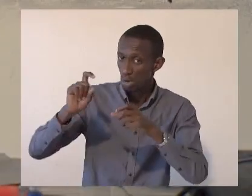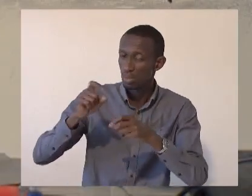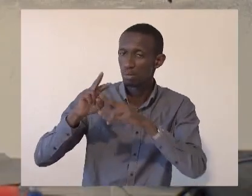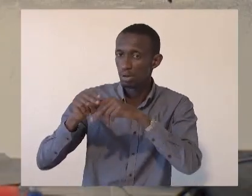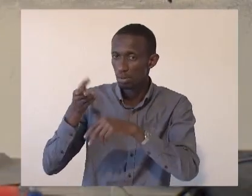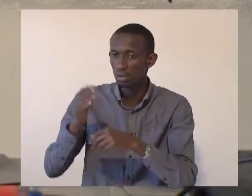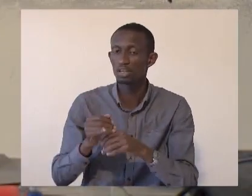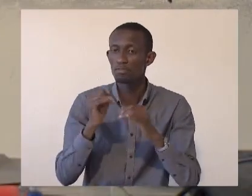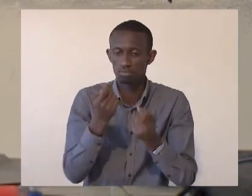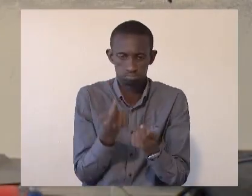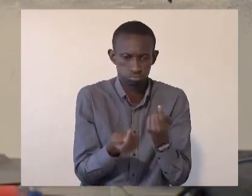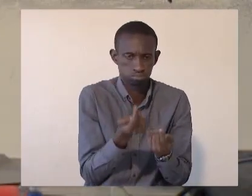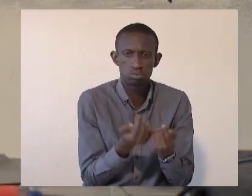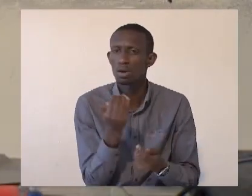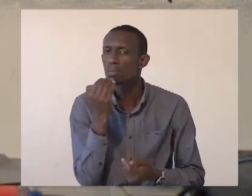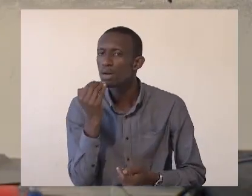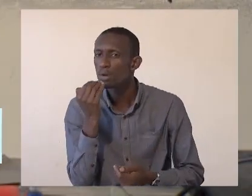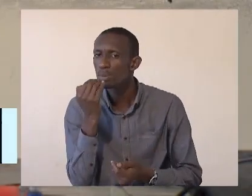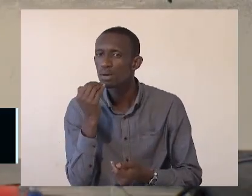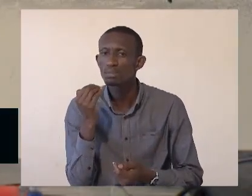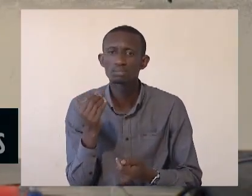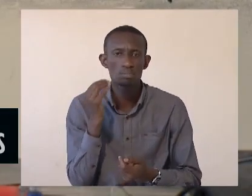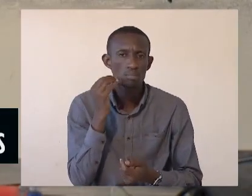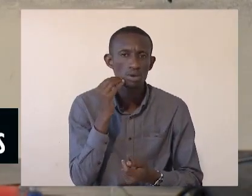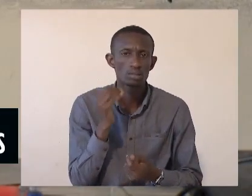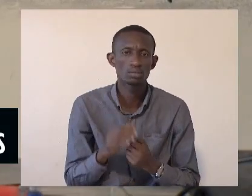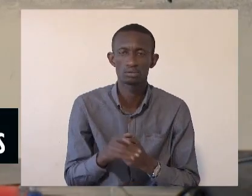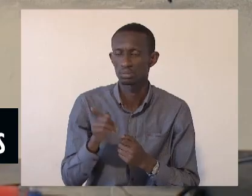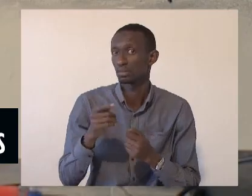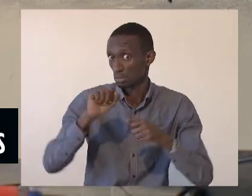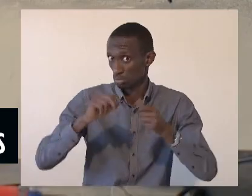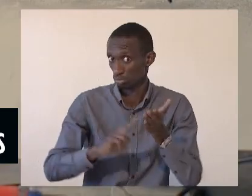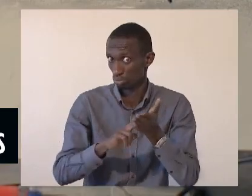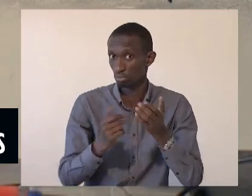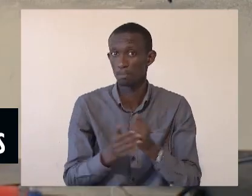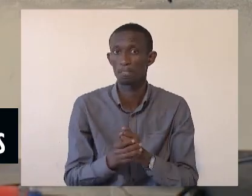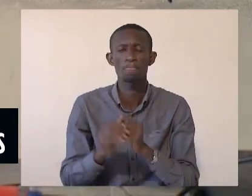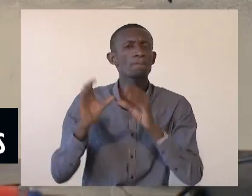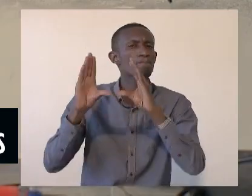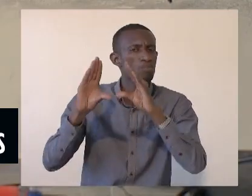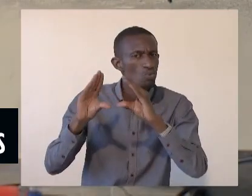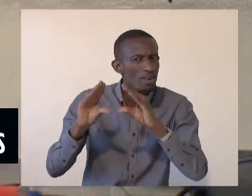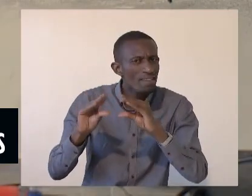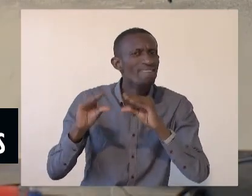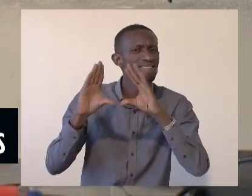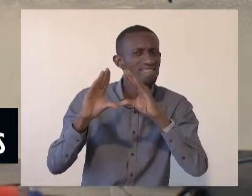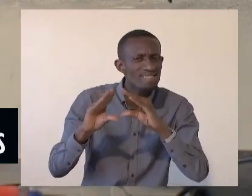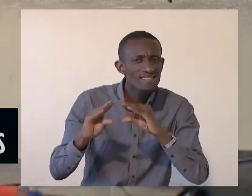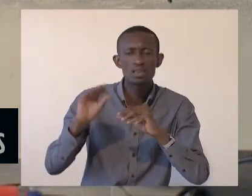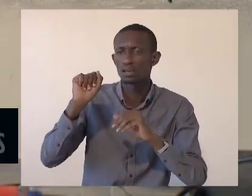use when we are making bread. And it can also be used to reduce the acidity in